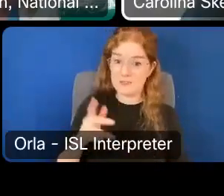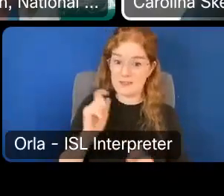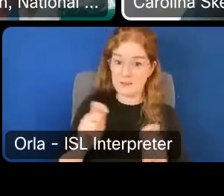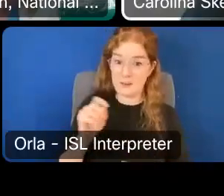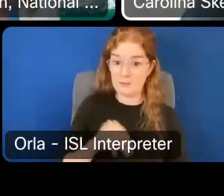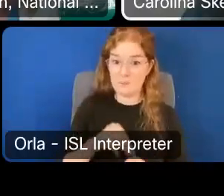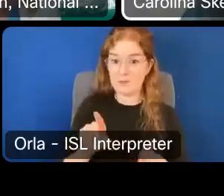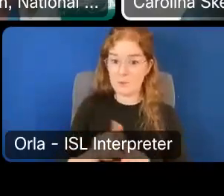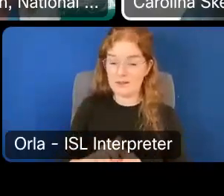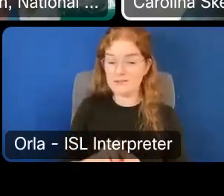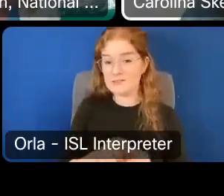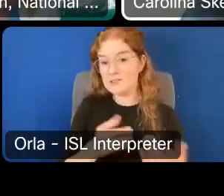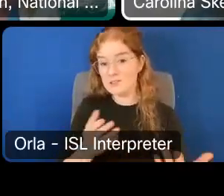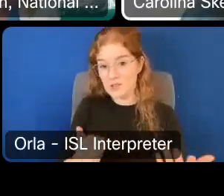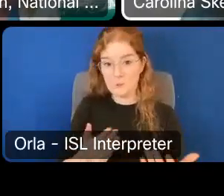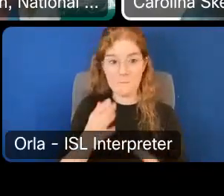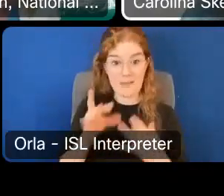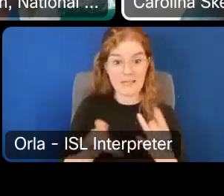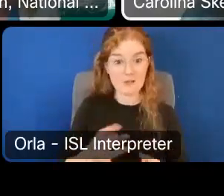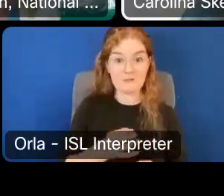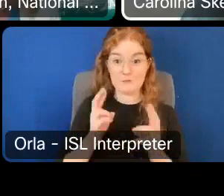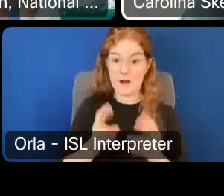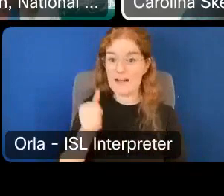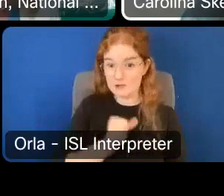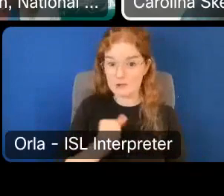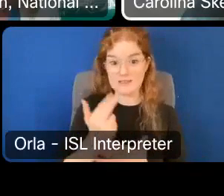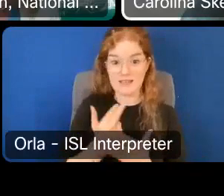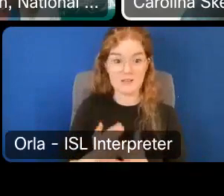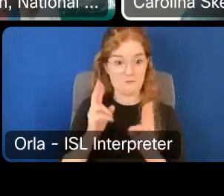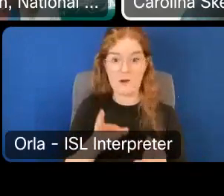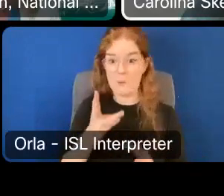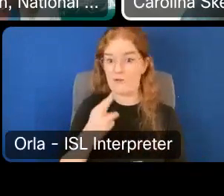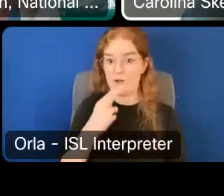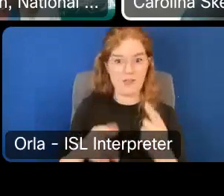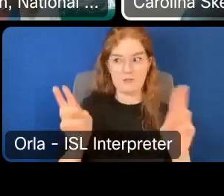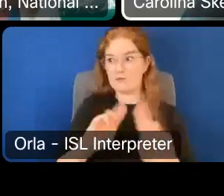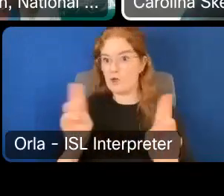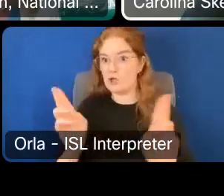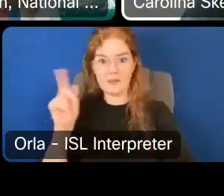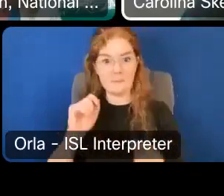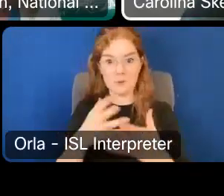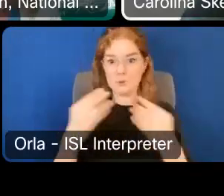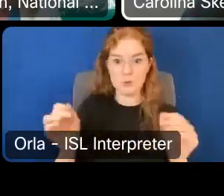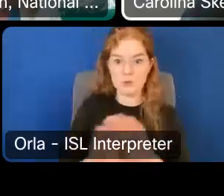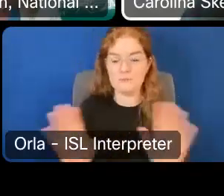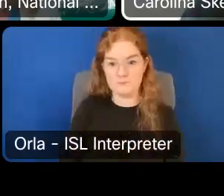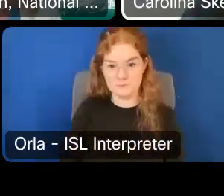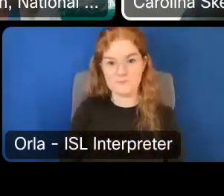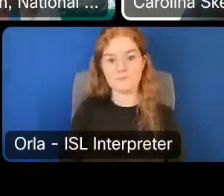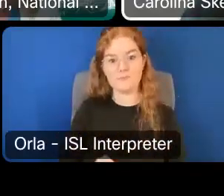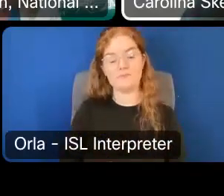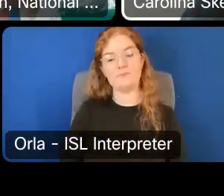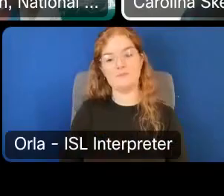know, as you said, getting the right answer at the end and designing things right, rather than just having a solution, having the right